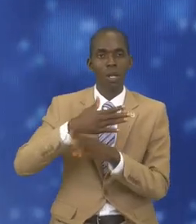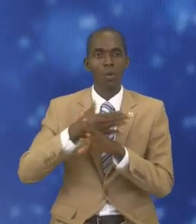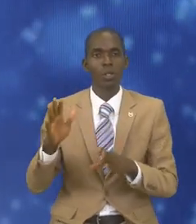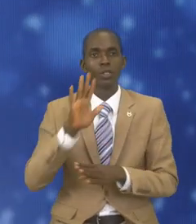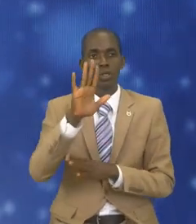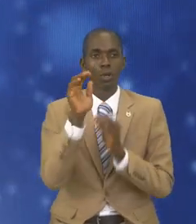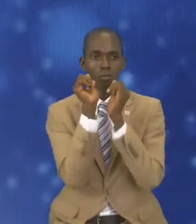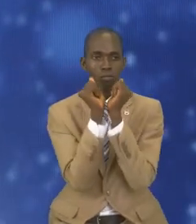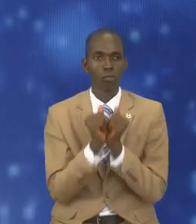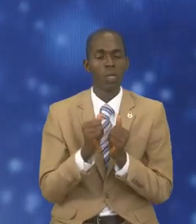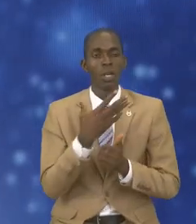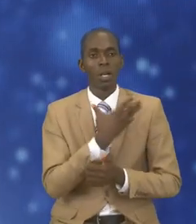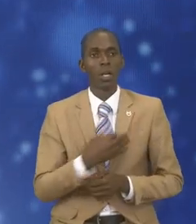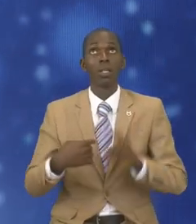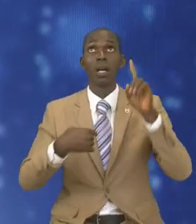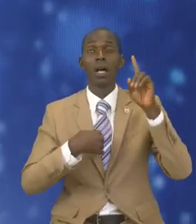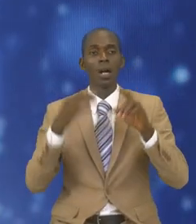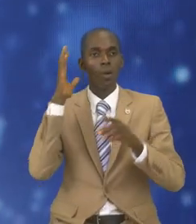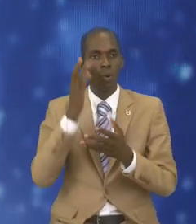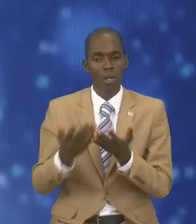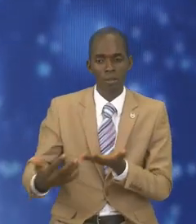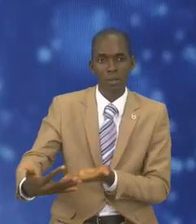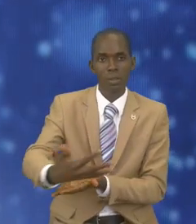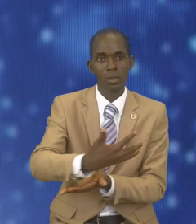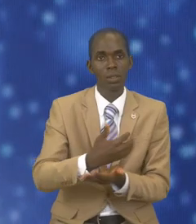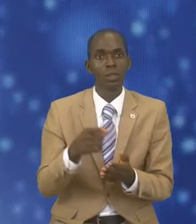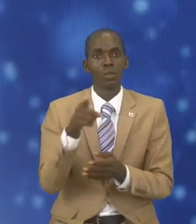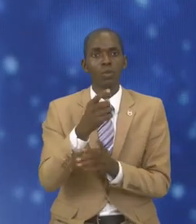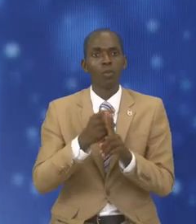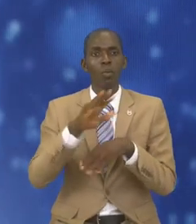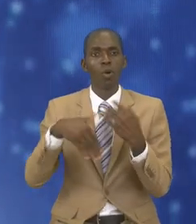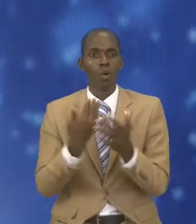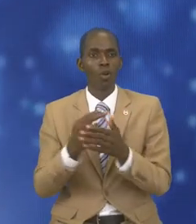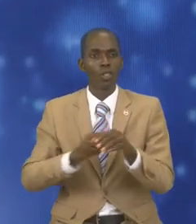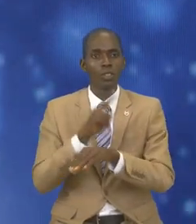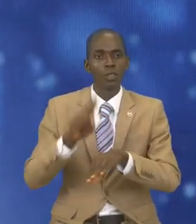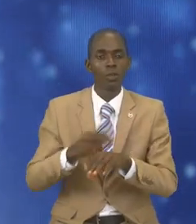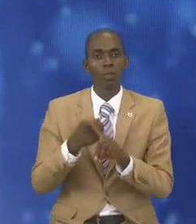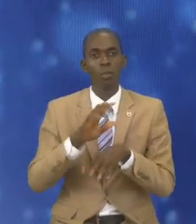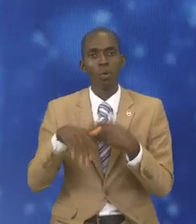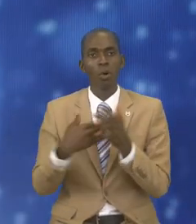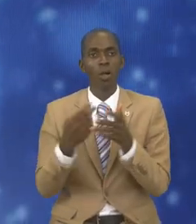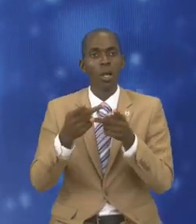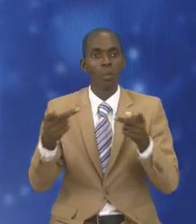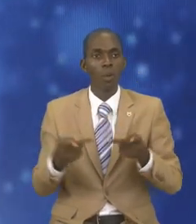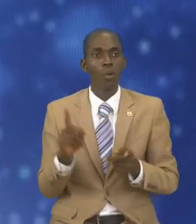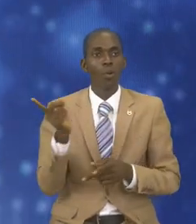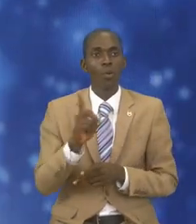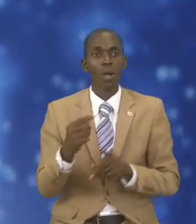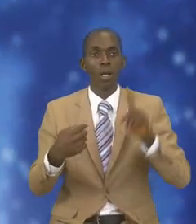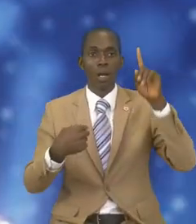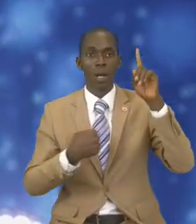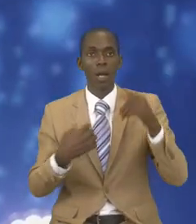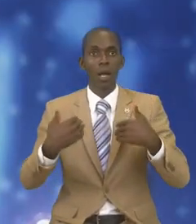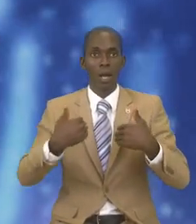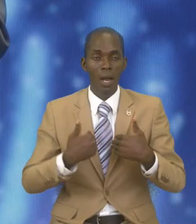I will gather you from all the nations and from all the places whither I have driven you,